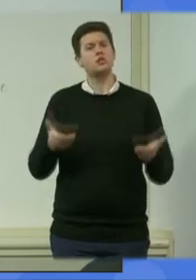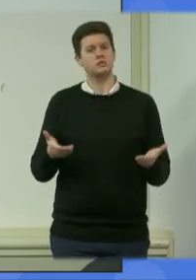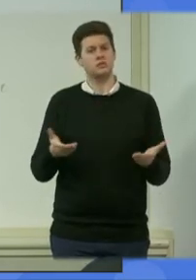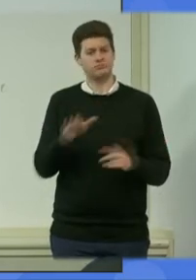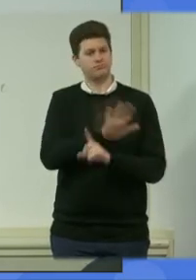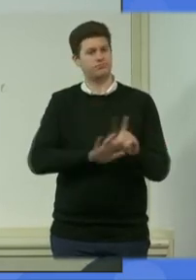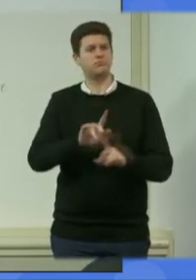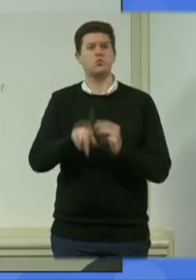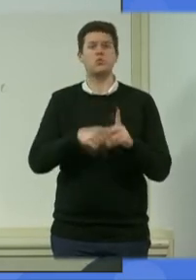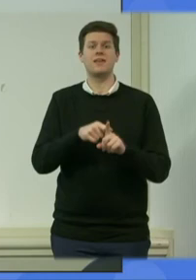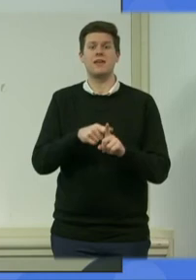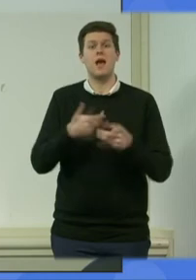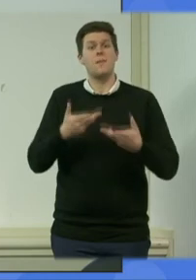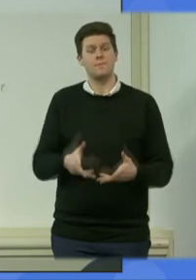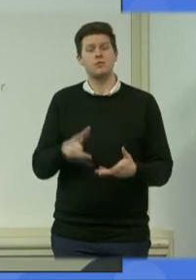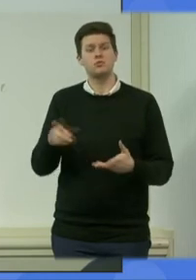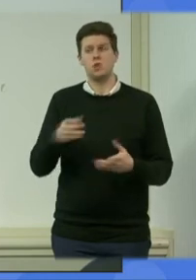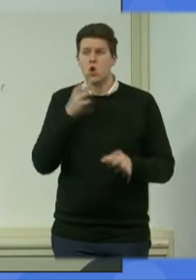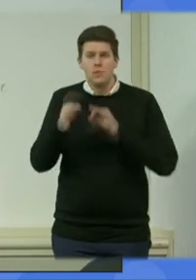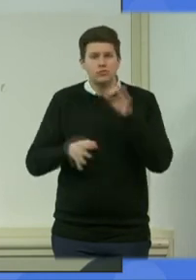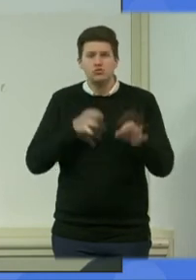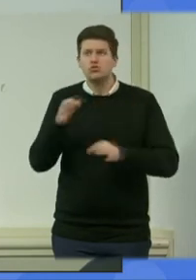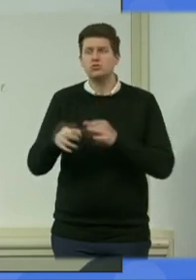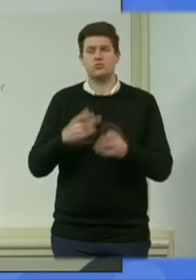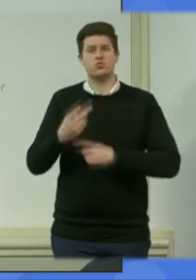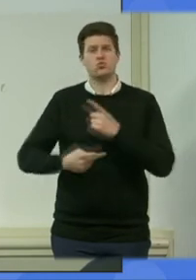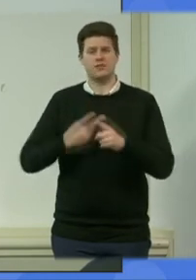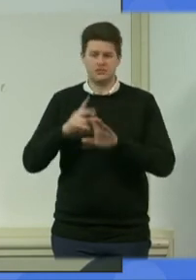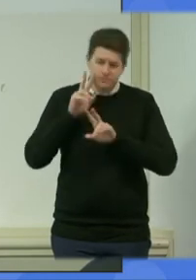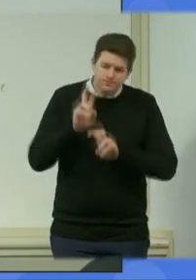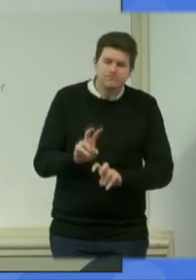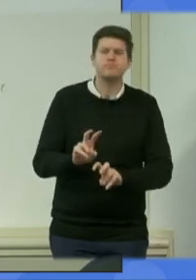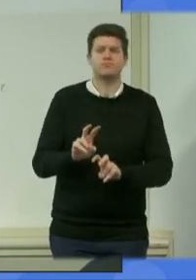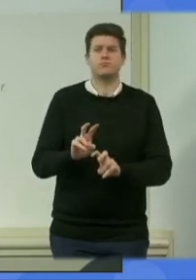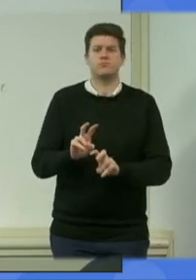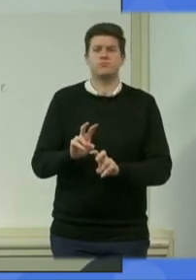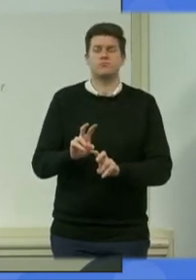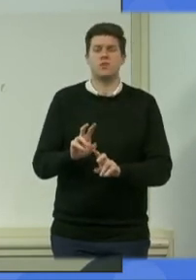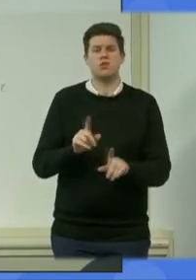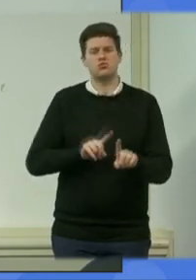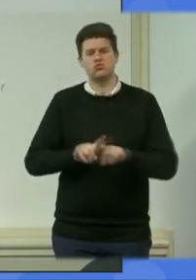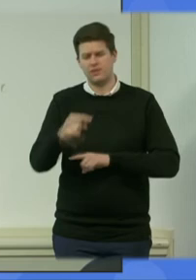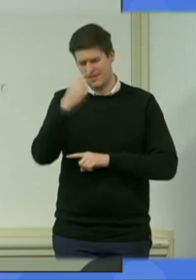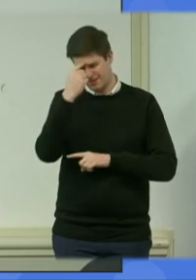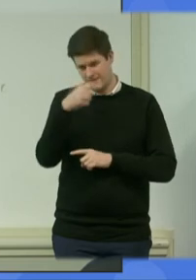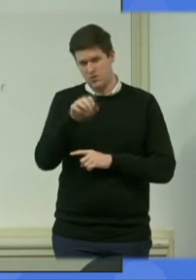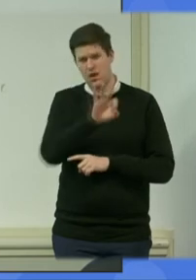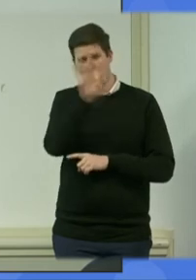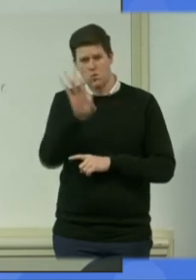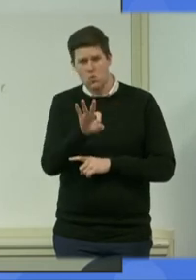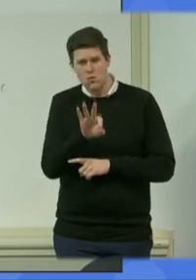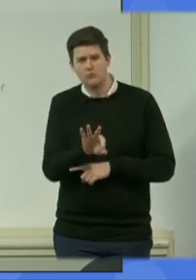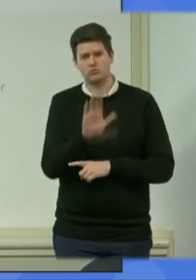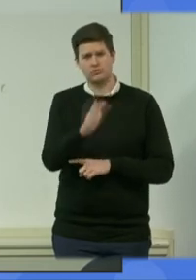UK, we held a commission on economic justice that took 2 years to look at one of the biggest and most fundamental questions facing